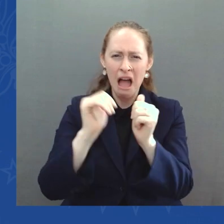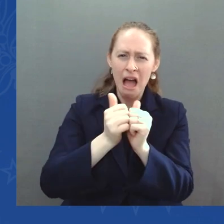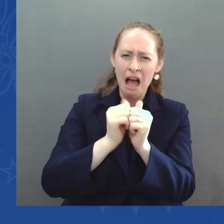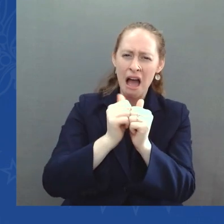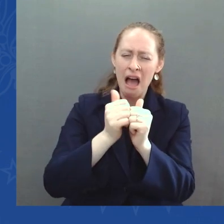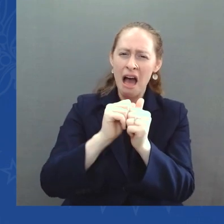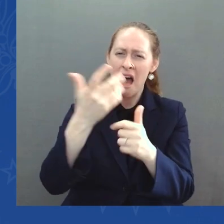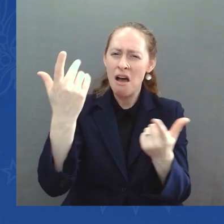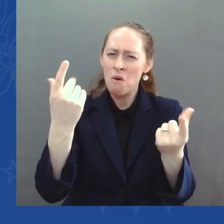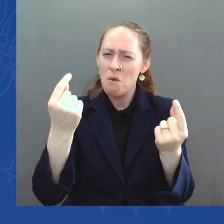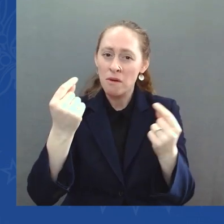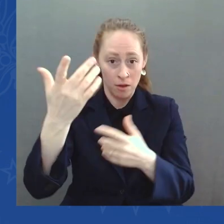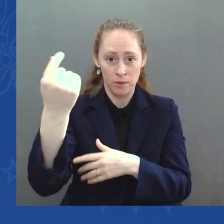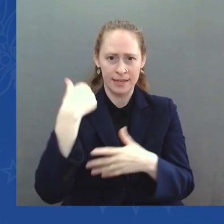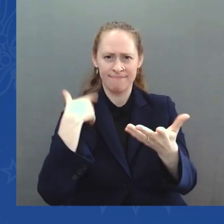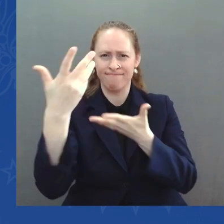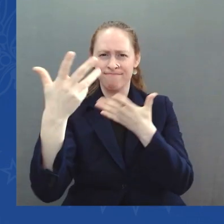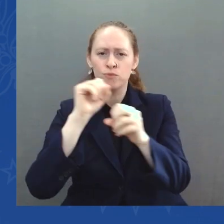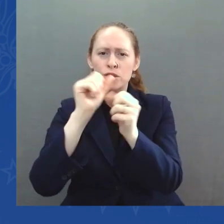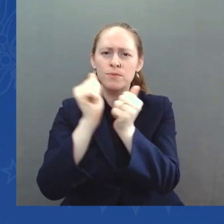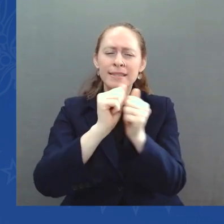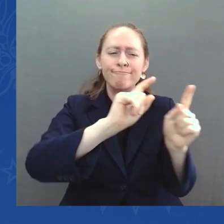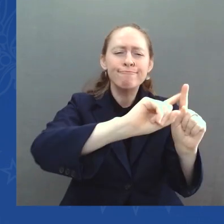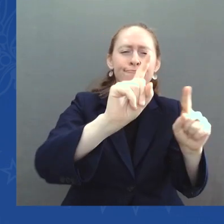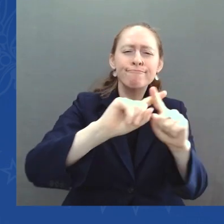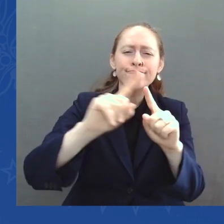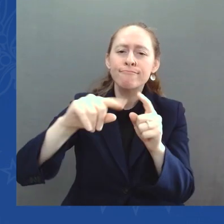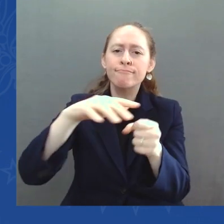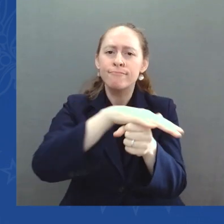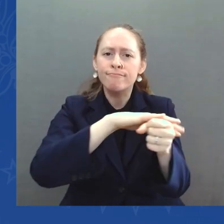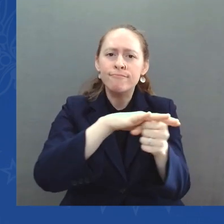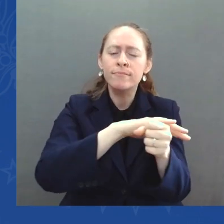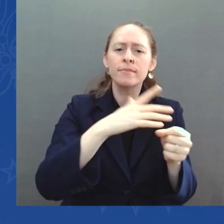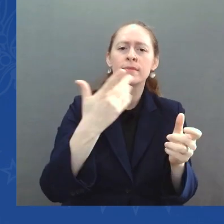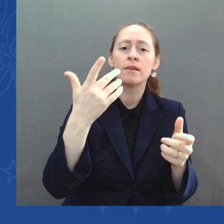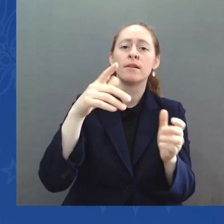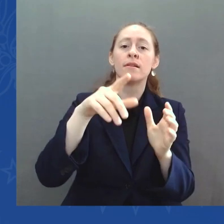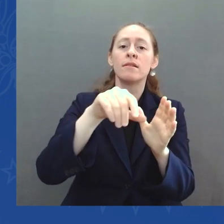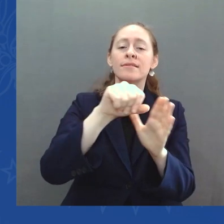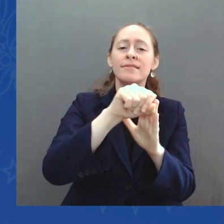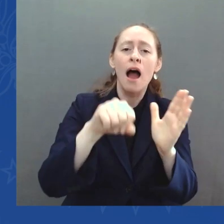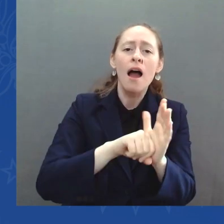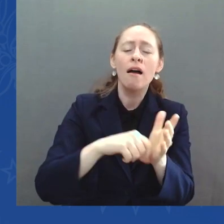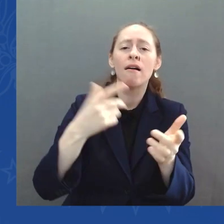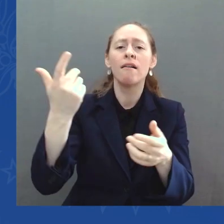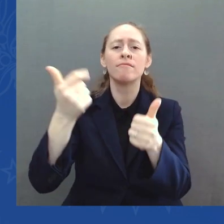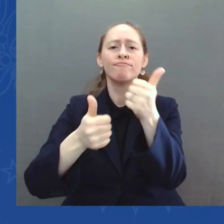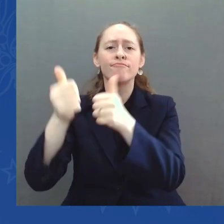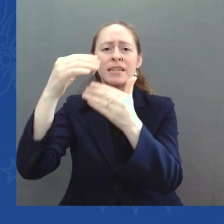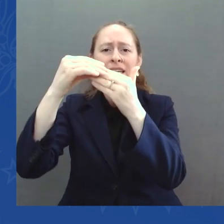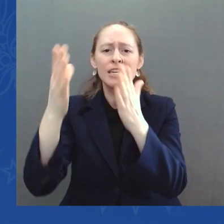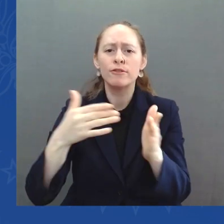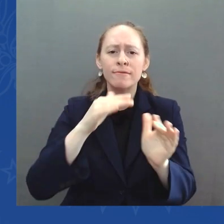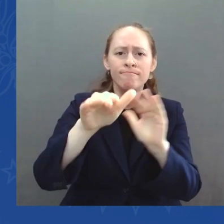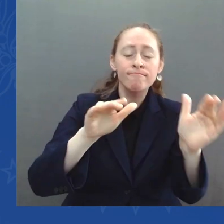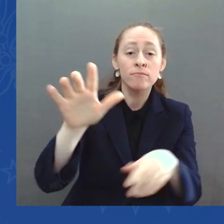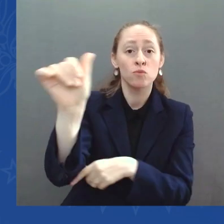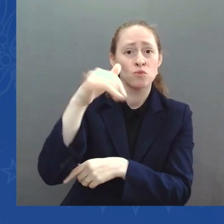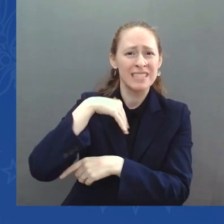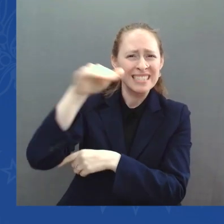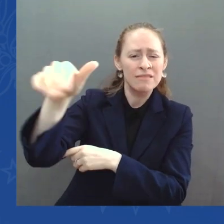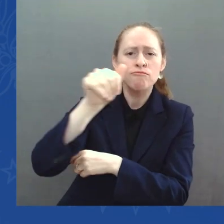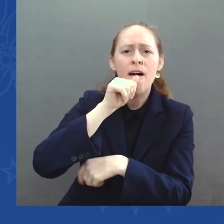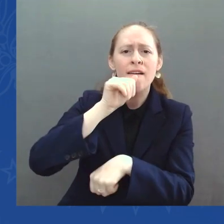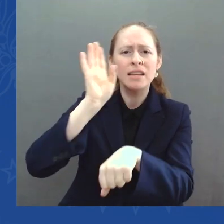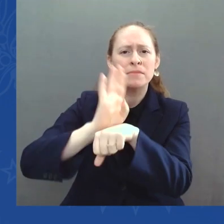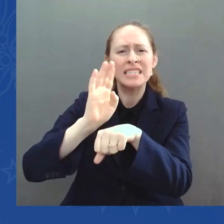both sides of the aisle, and the private sector to leverage every resource we had to fight against this virus. We left